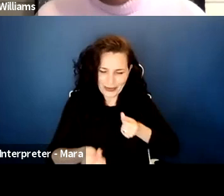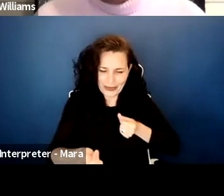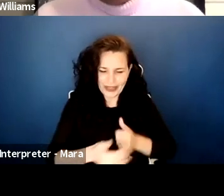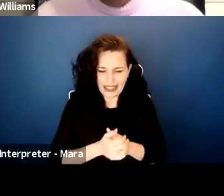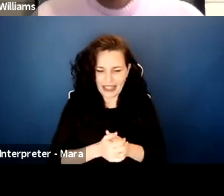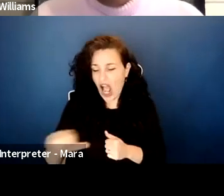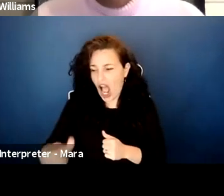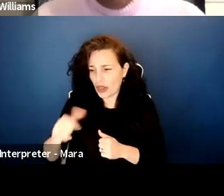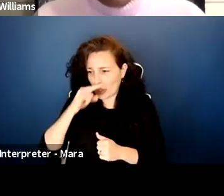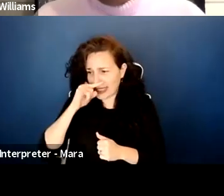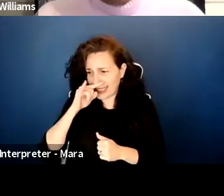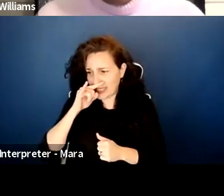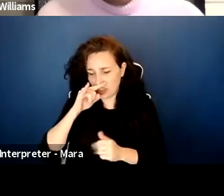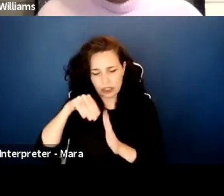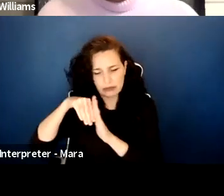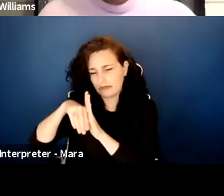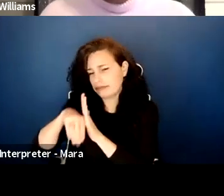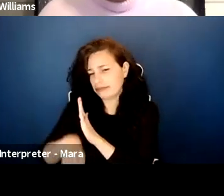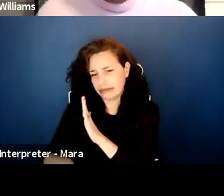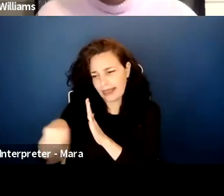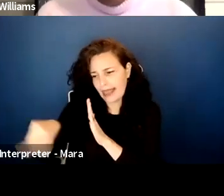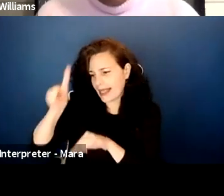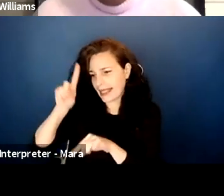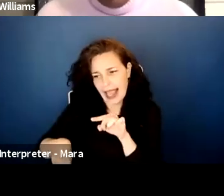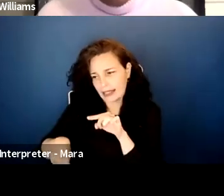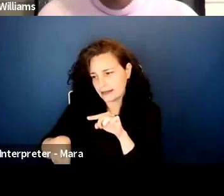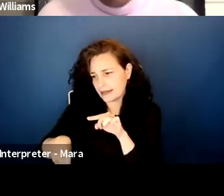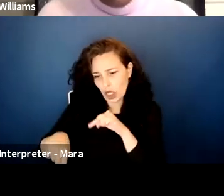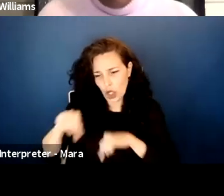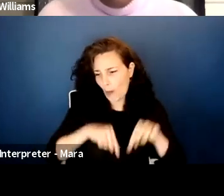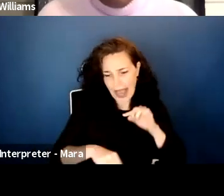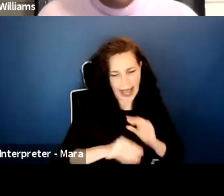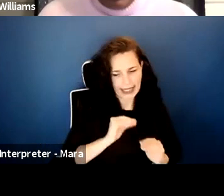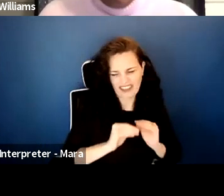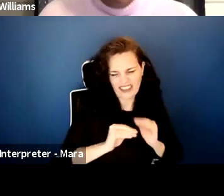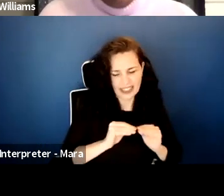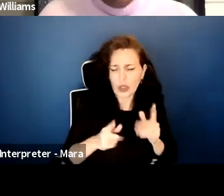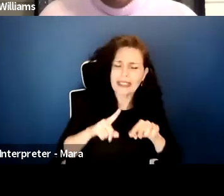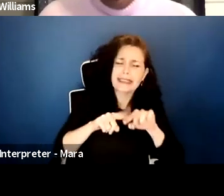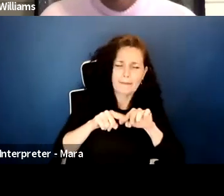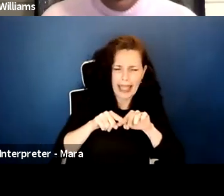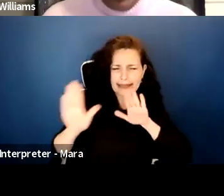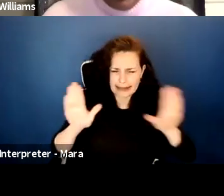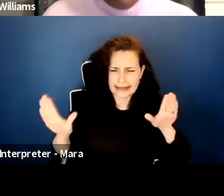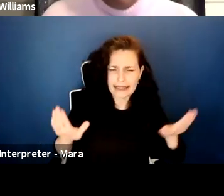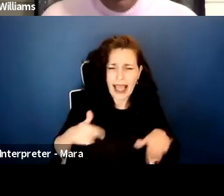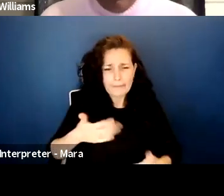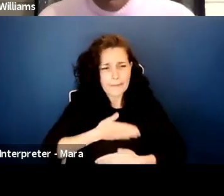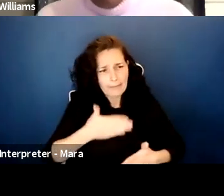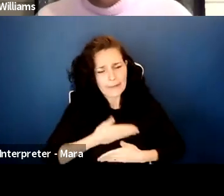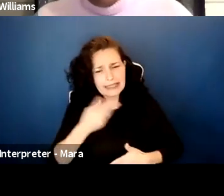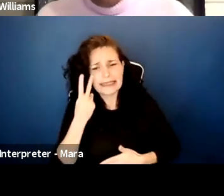it's that snowball effect where they just can't get it back together. And I'm always happy to see people, again,